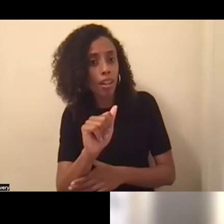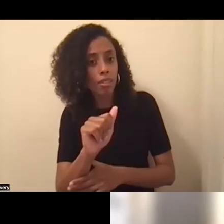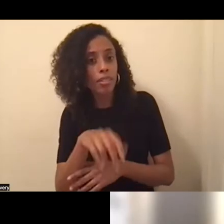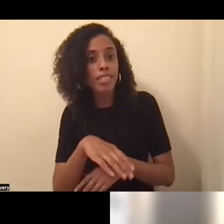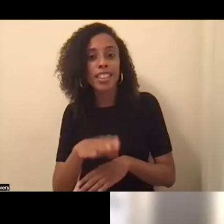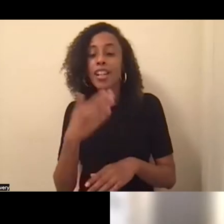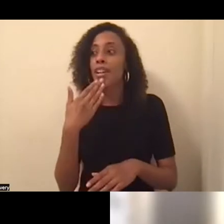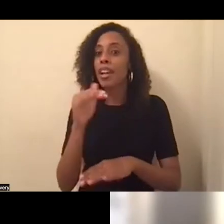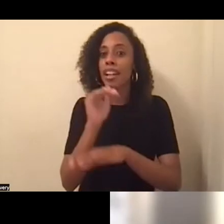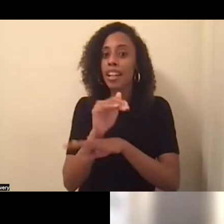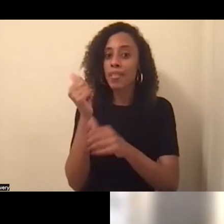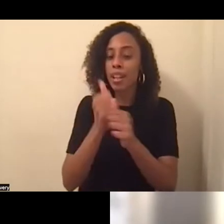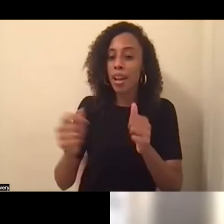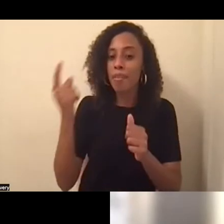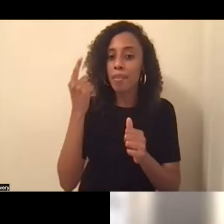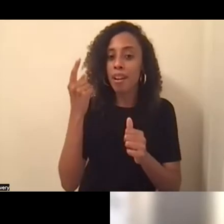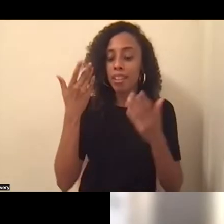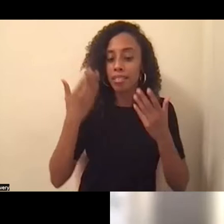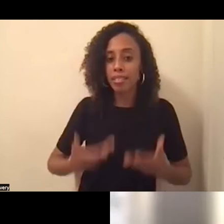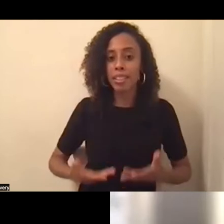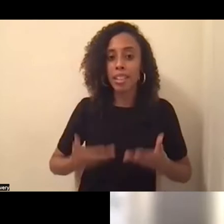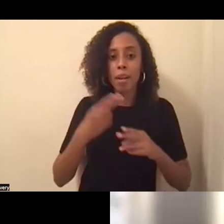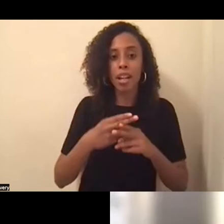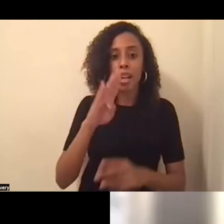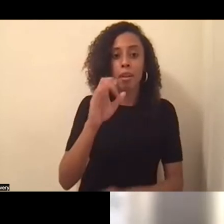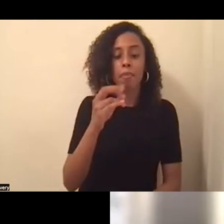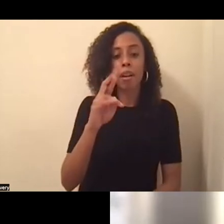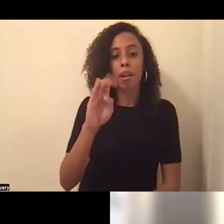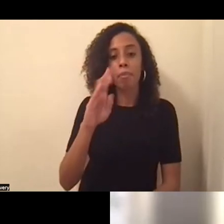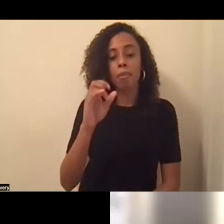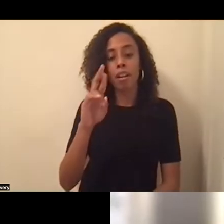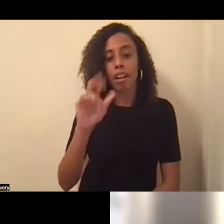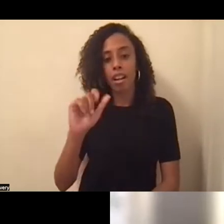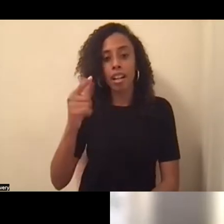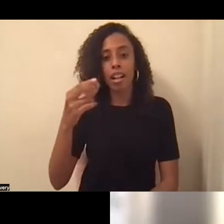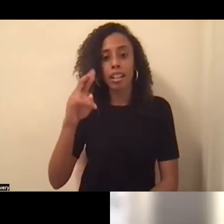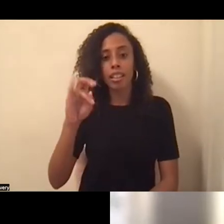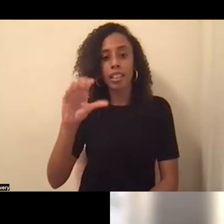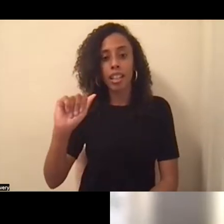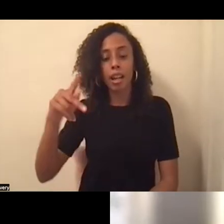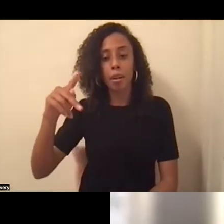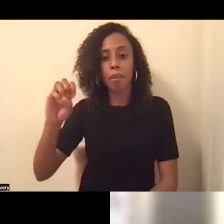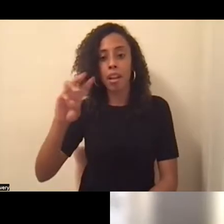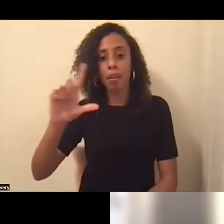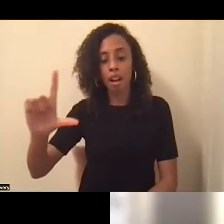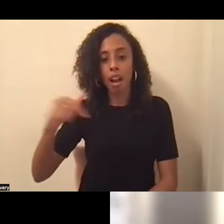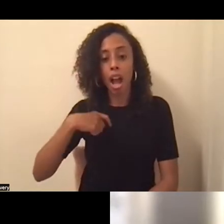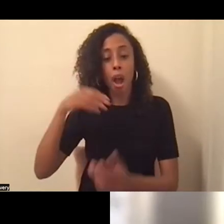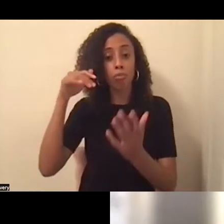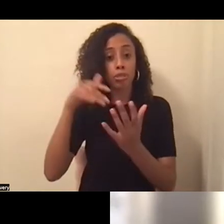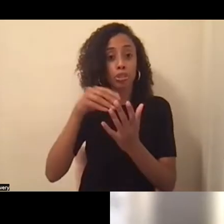Good evening, everyone. My name is Barbara Garcia Powell. My pronouns are she, her, and I'm a student at Prairie View